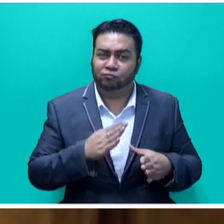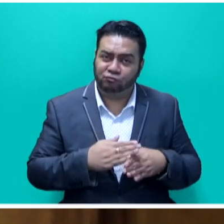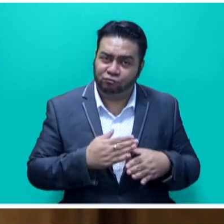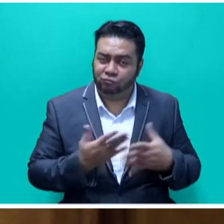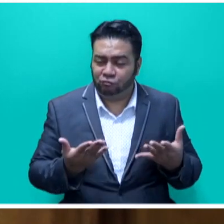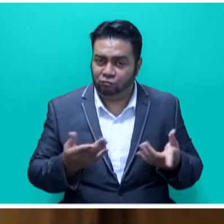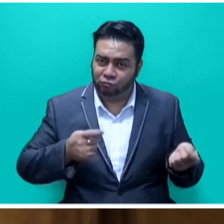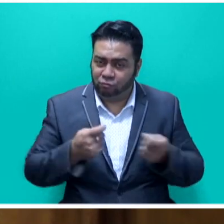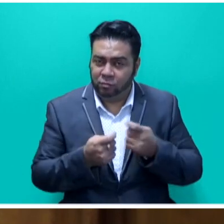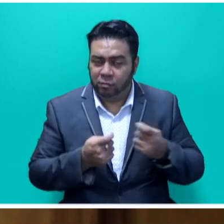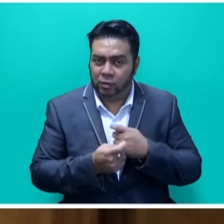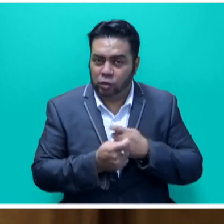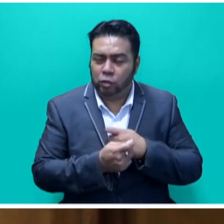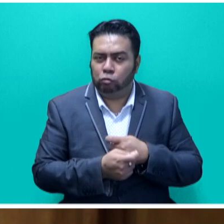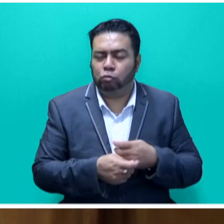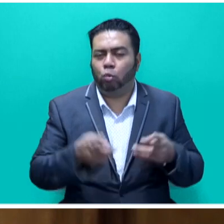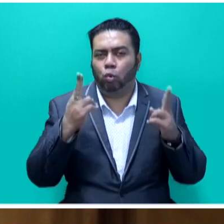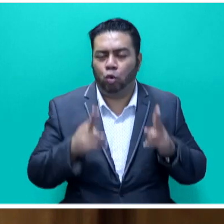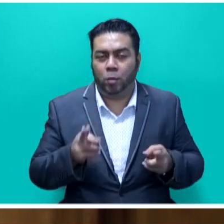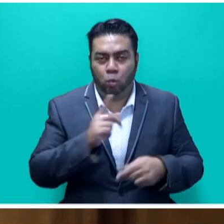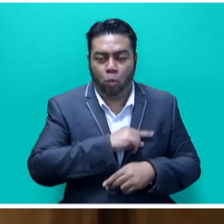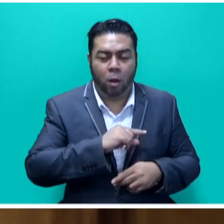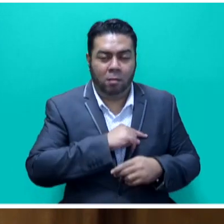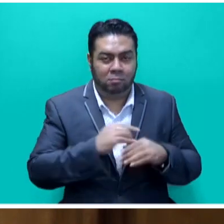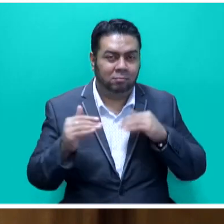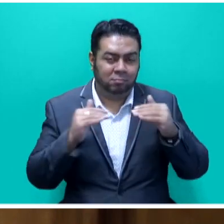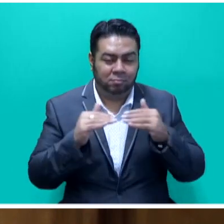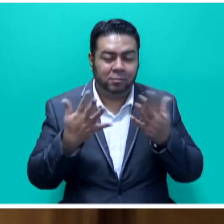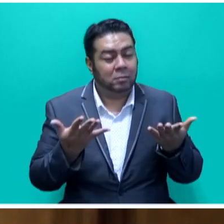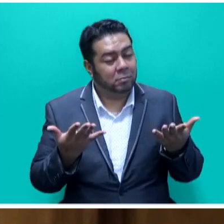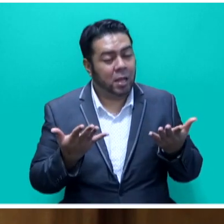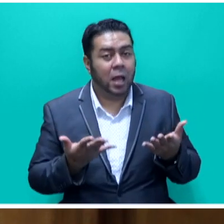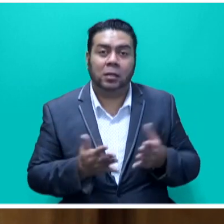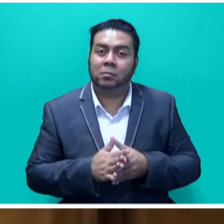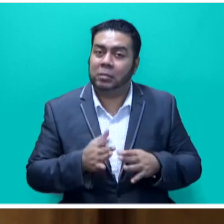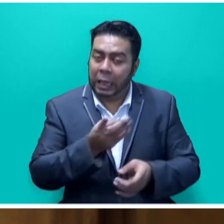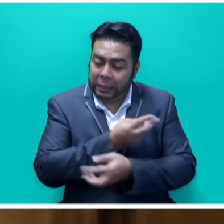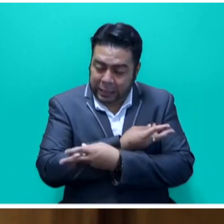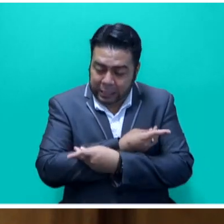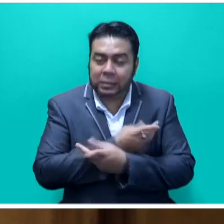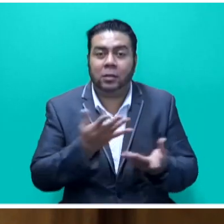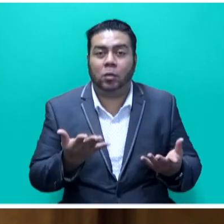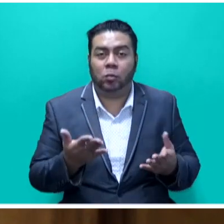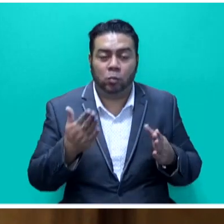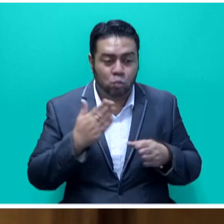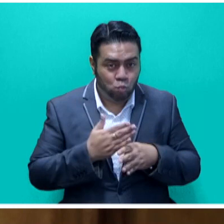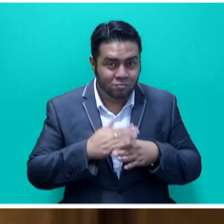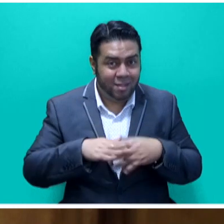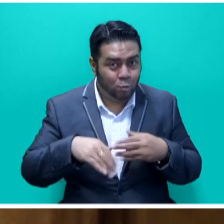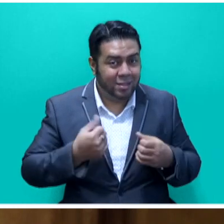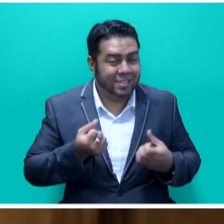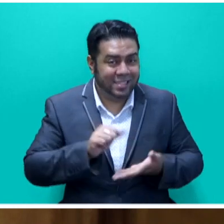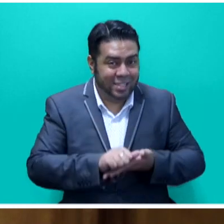make change to human equality and dignity in a norm that is not something we have to constantly fight for. Work that will secure the future of